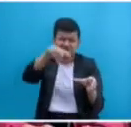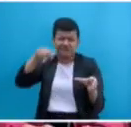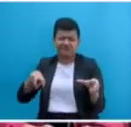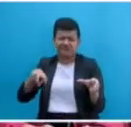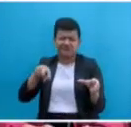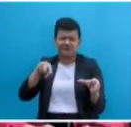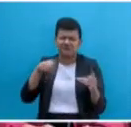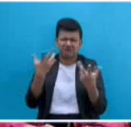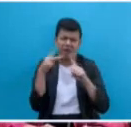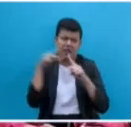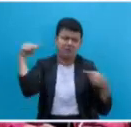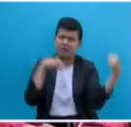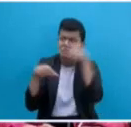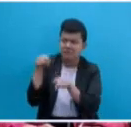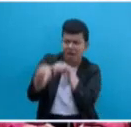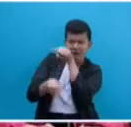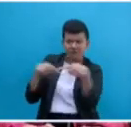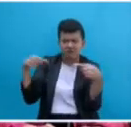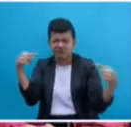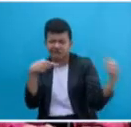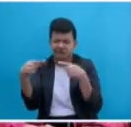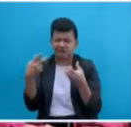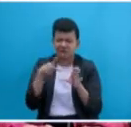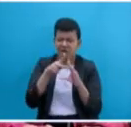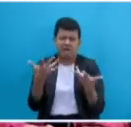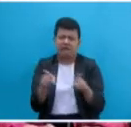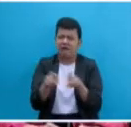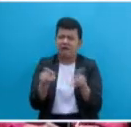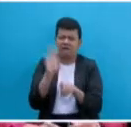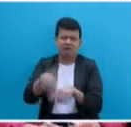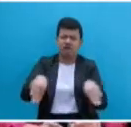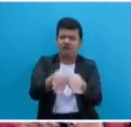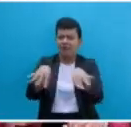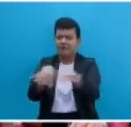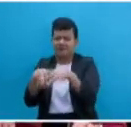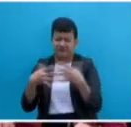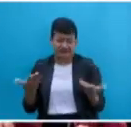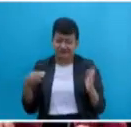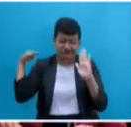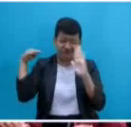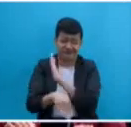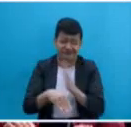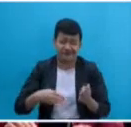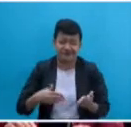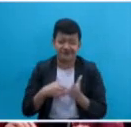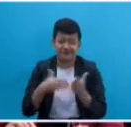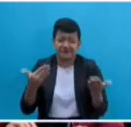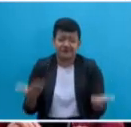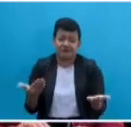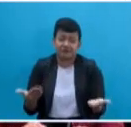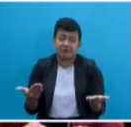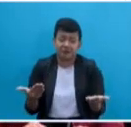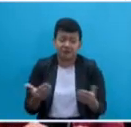economic dump we are in and we stand on. They have mismanaged the